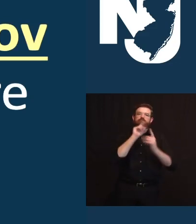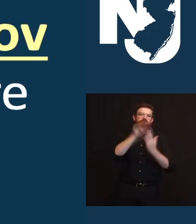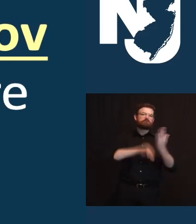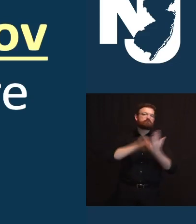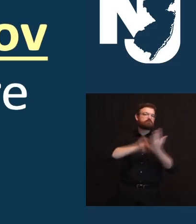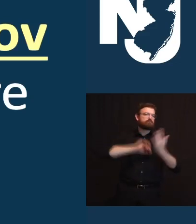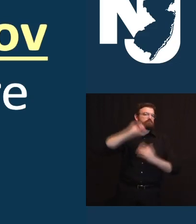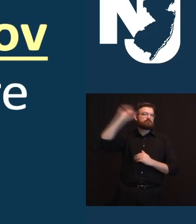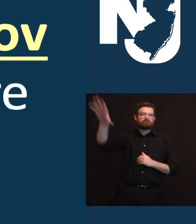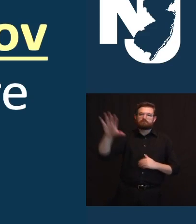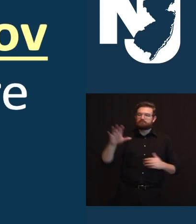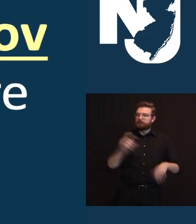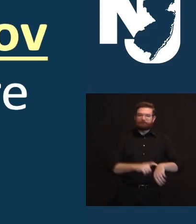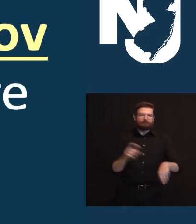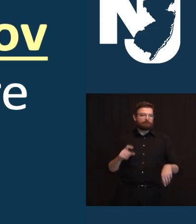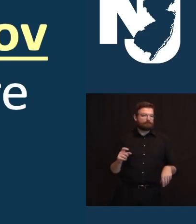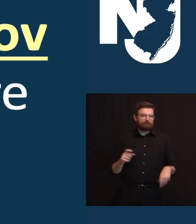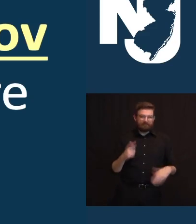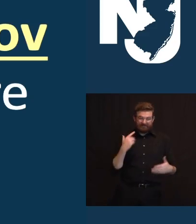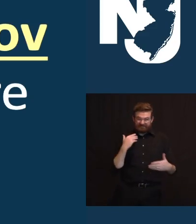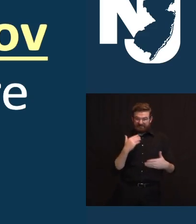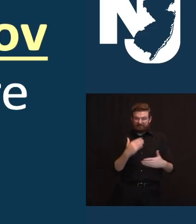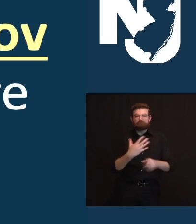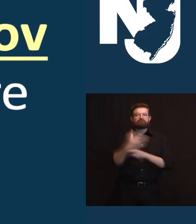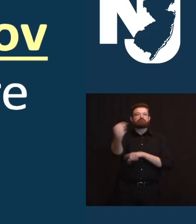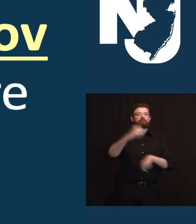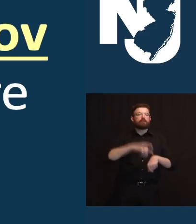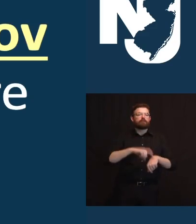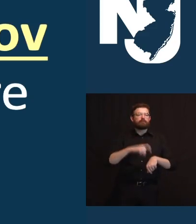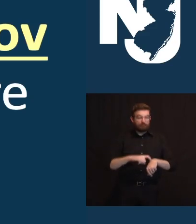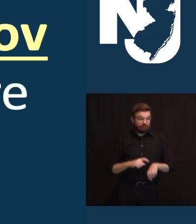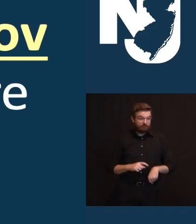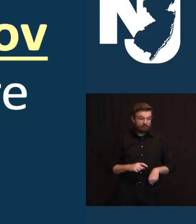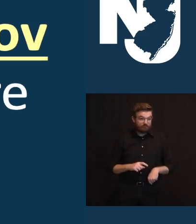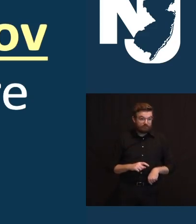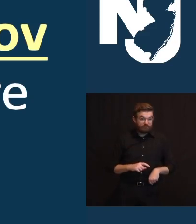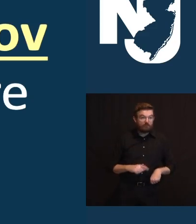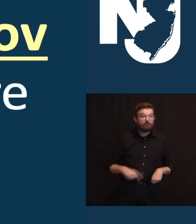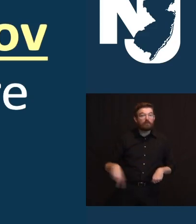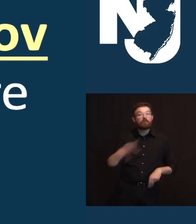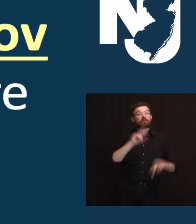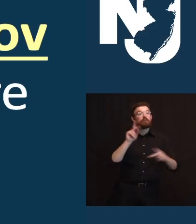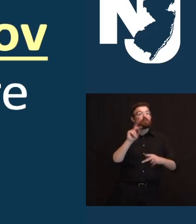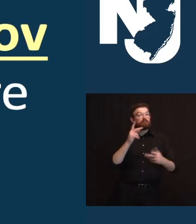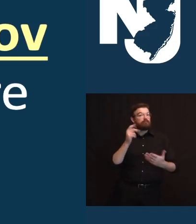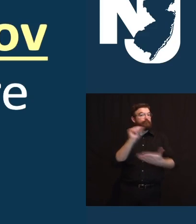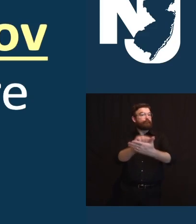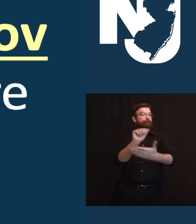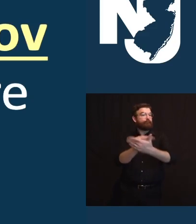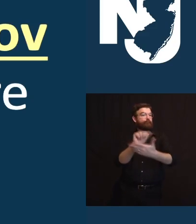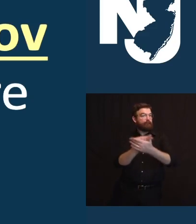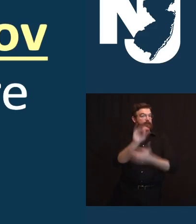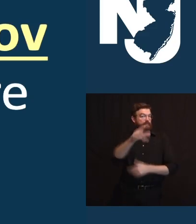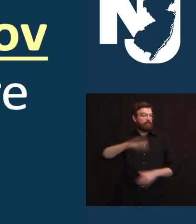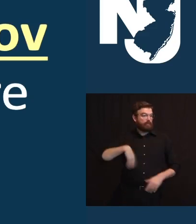we're just a couple of weeks away from when the census takers will start to visit households that have not yet responded. So go